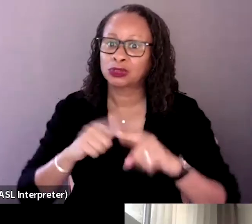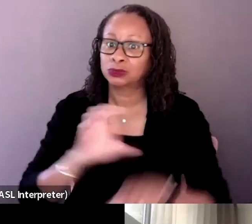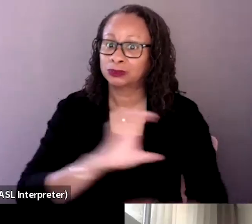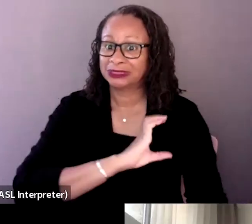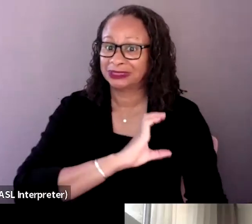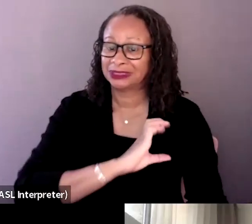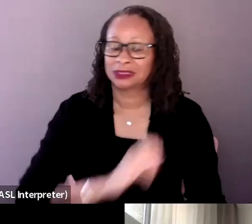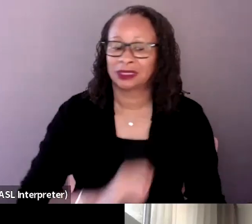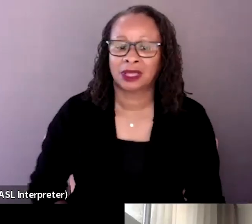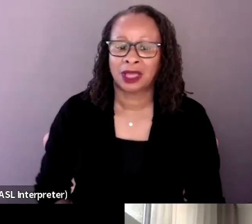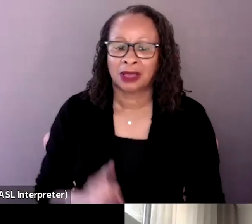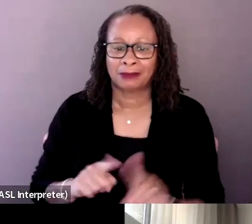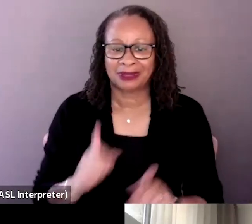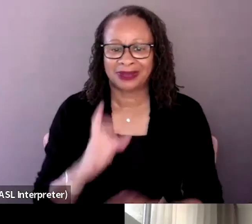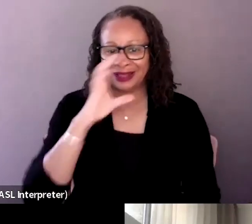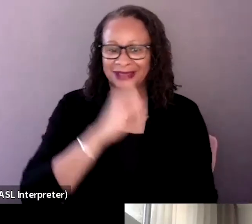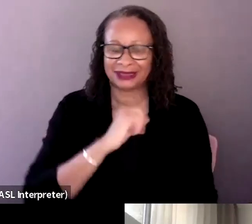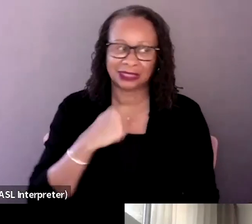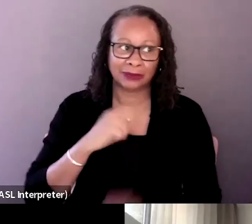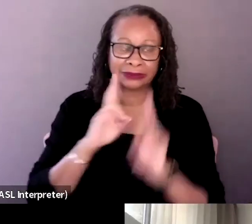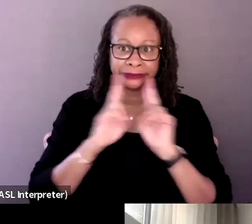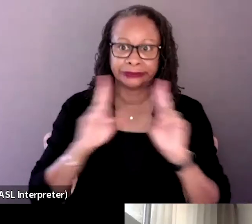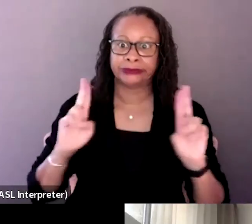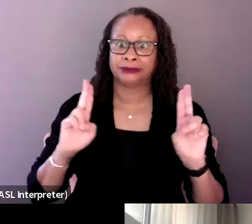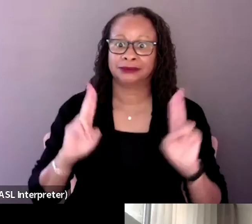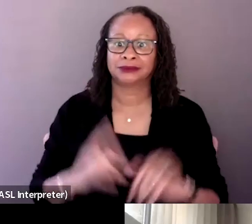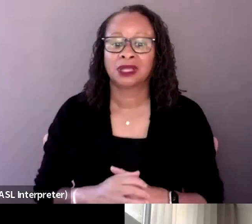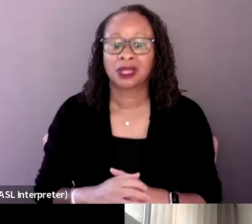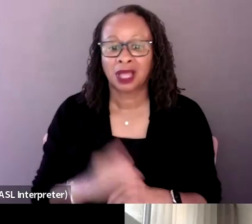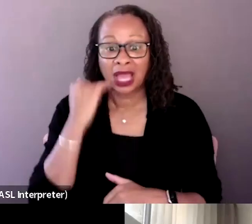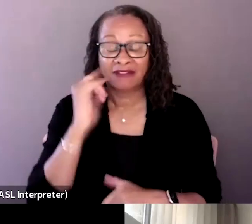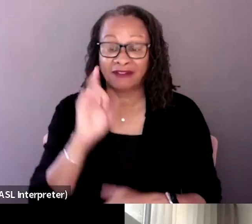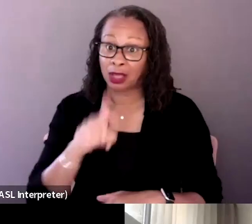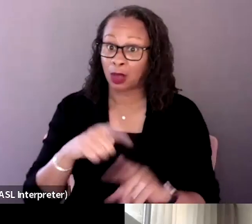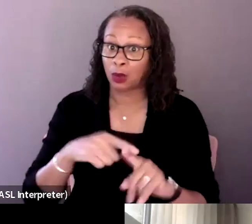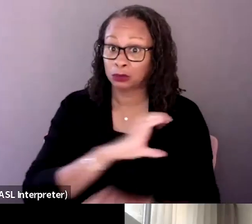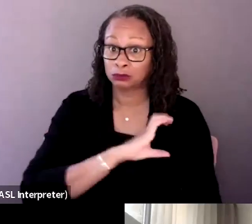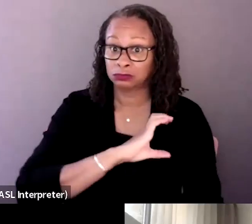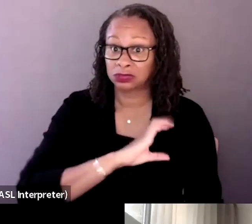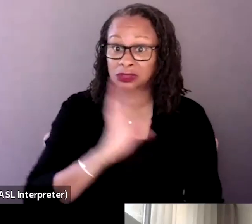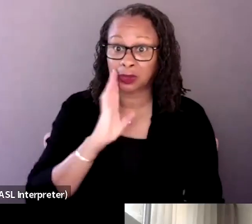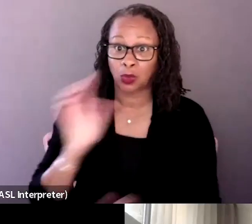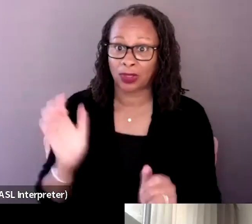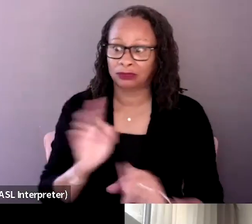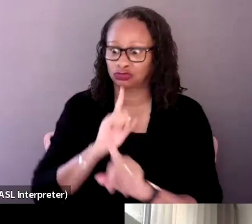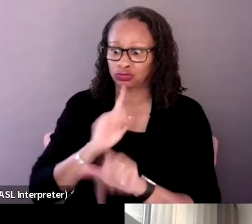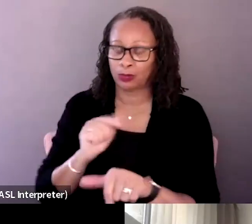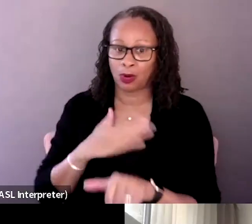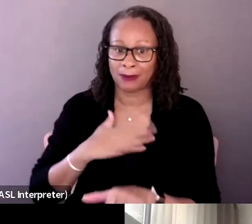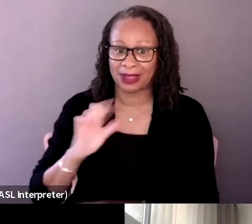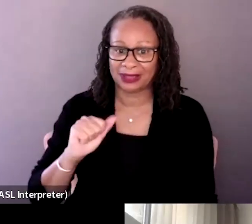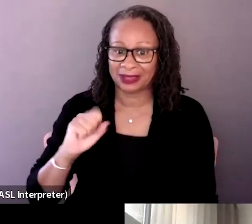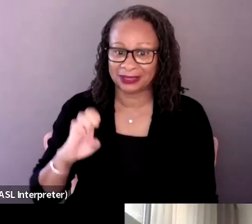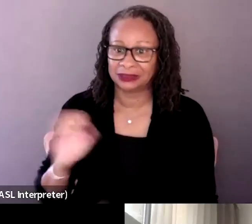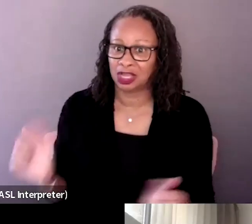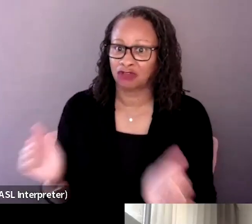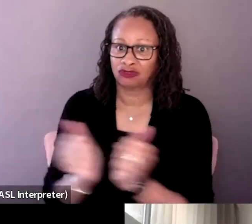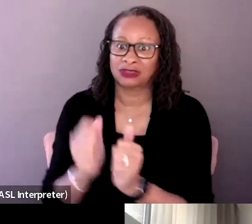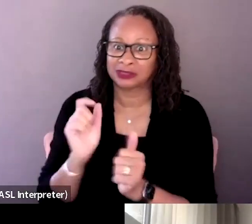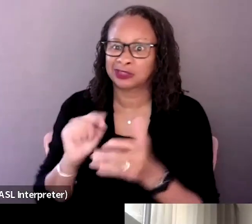Um, but I guess I was just naive that if I go to police, they will just report my case and